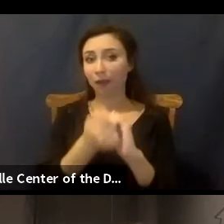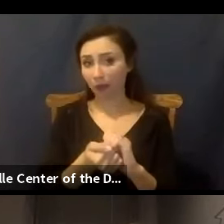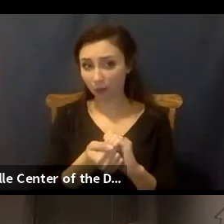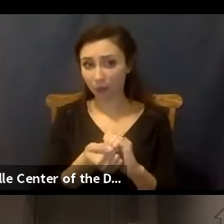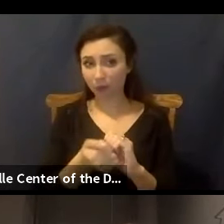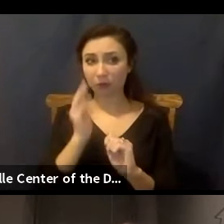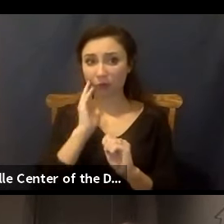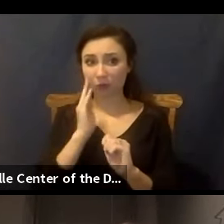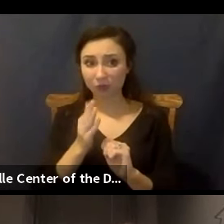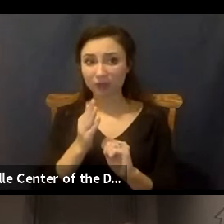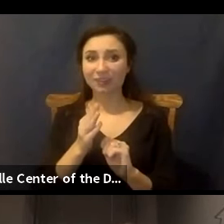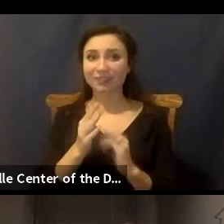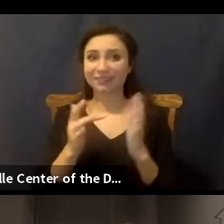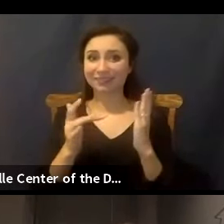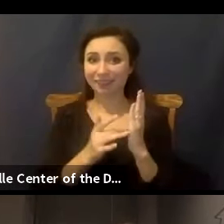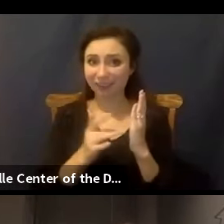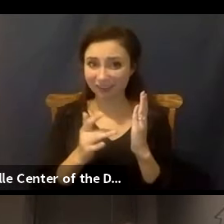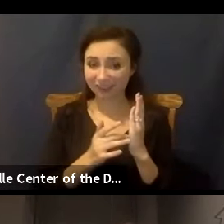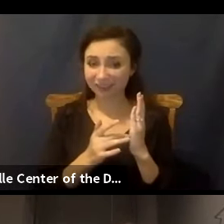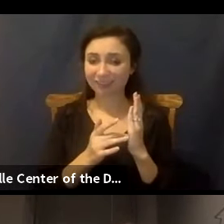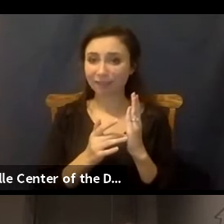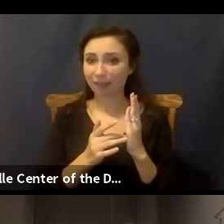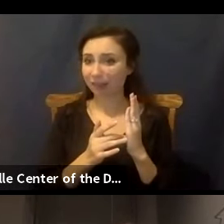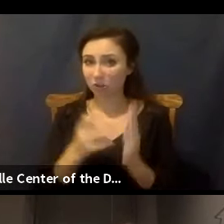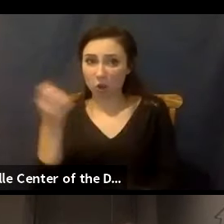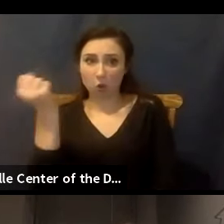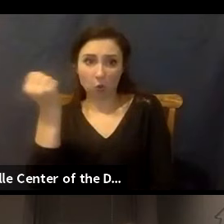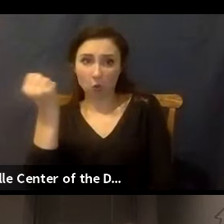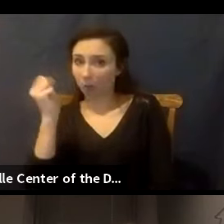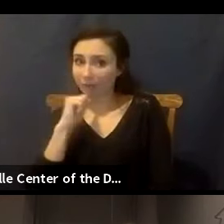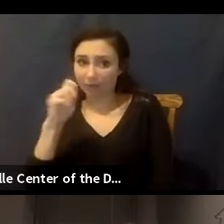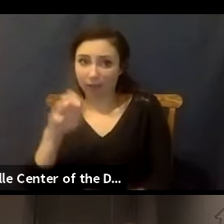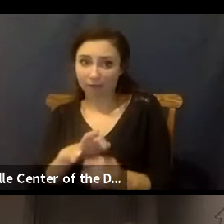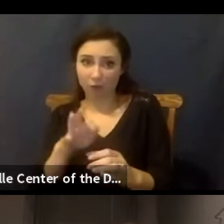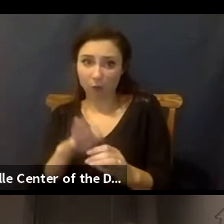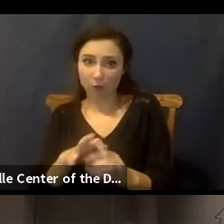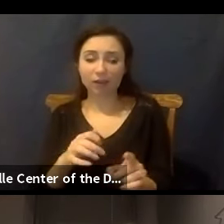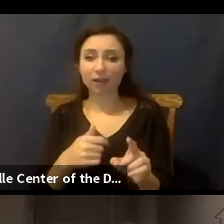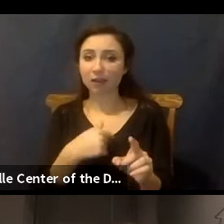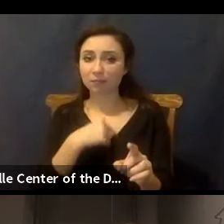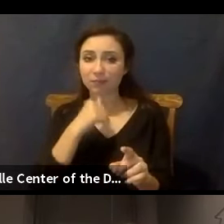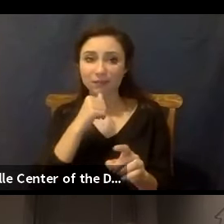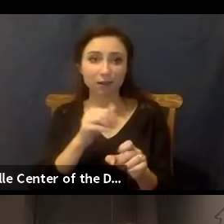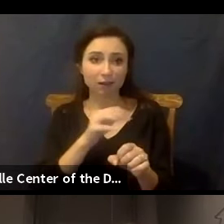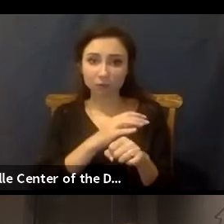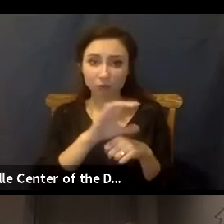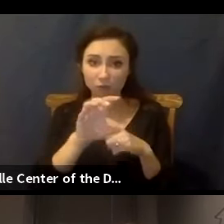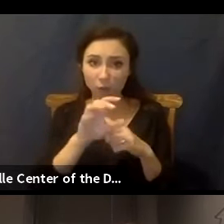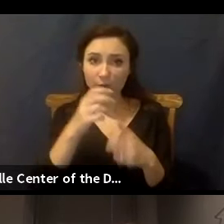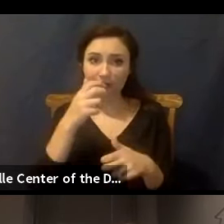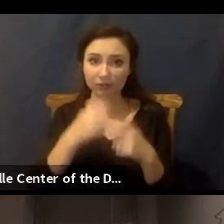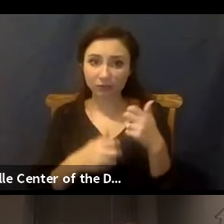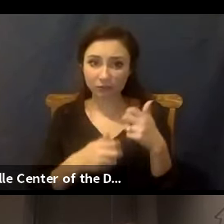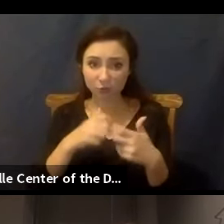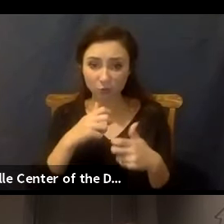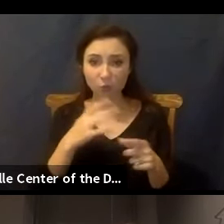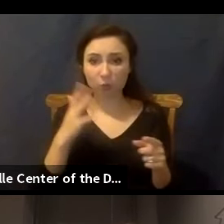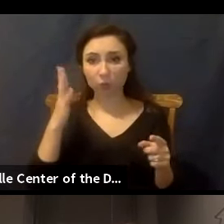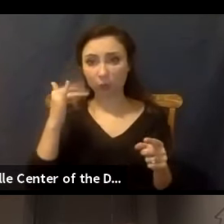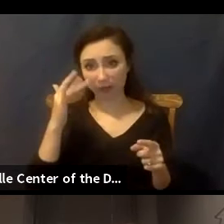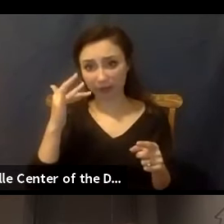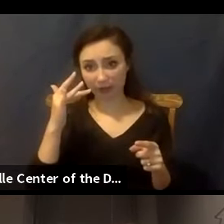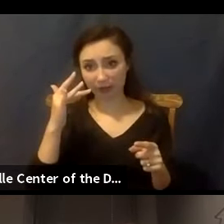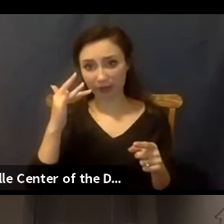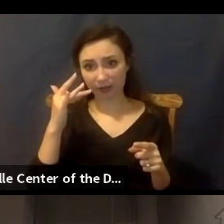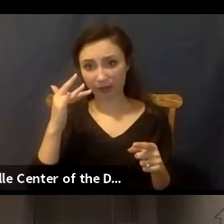She would technically been an abstention the entire time. I wasn't going to force the issue because it was